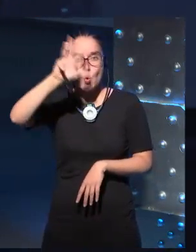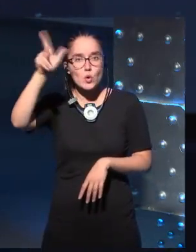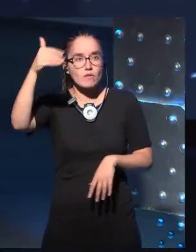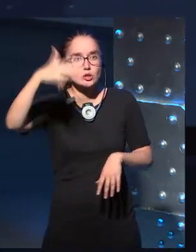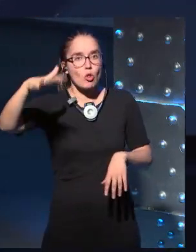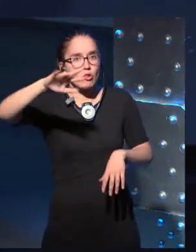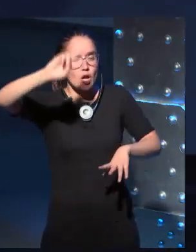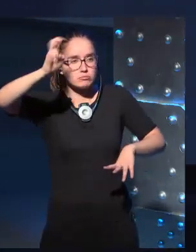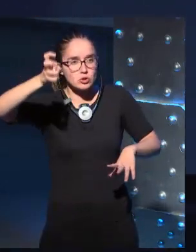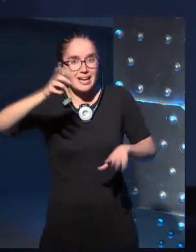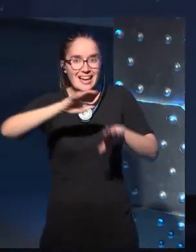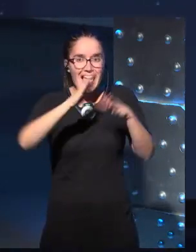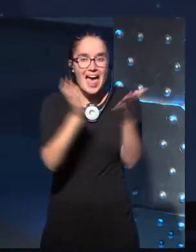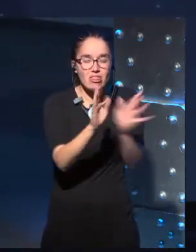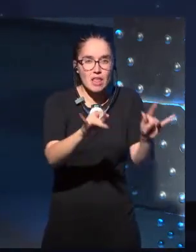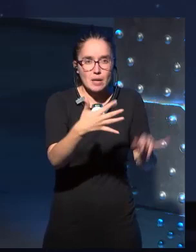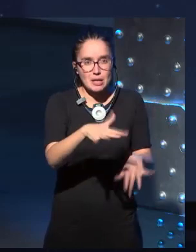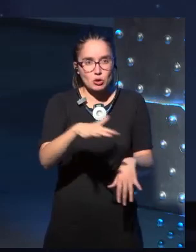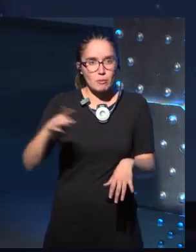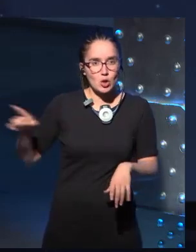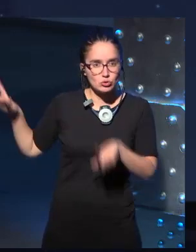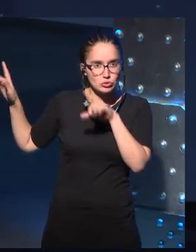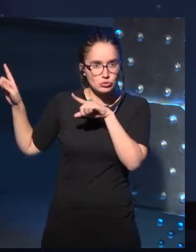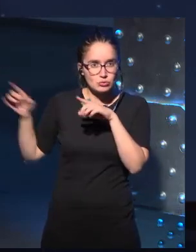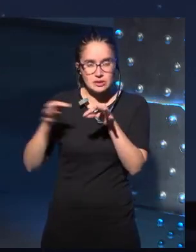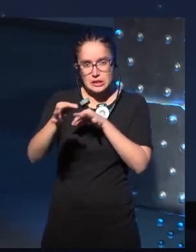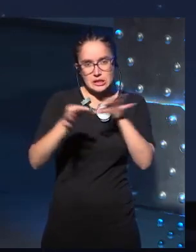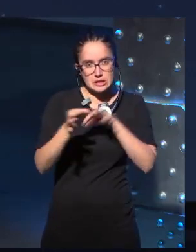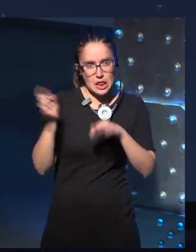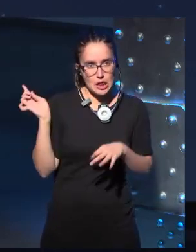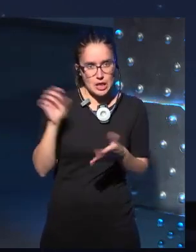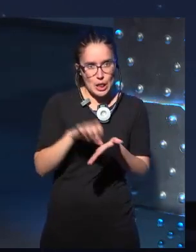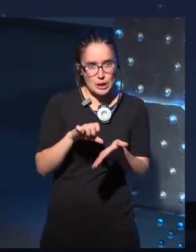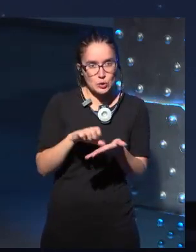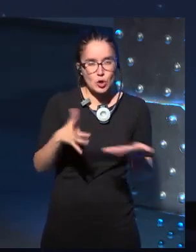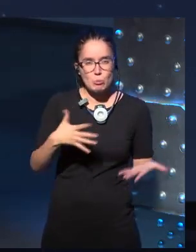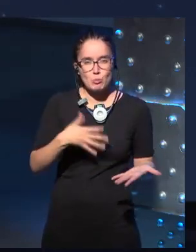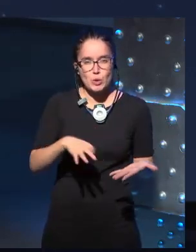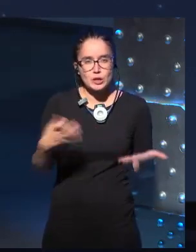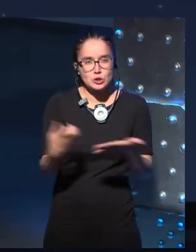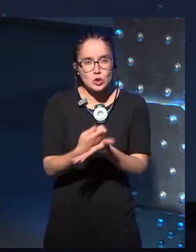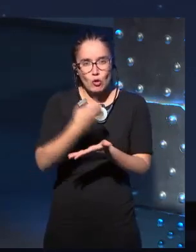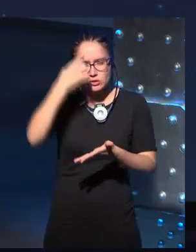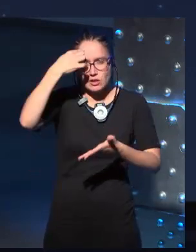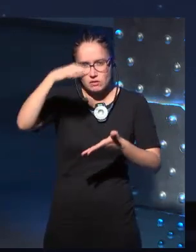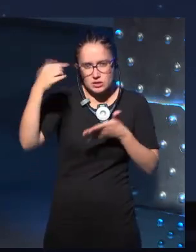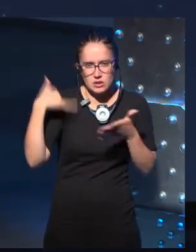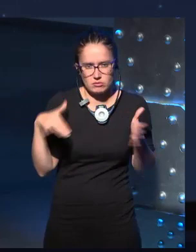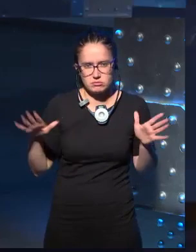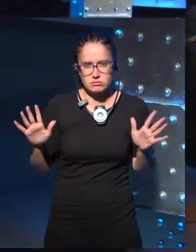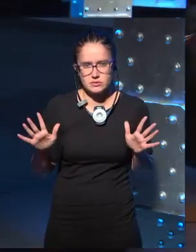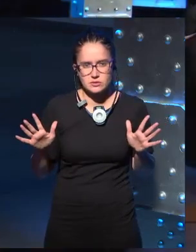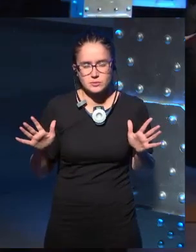somewhere around here, that far away from the center. And you probably all know that the